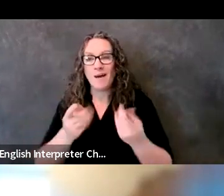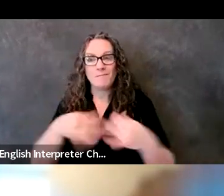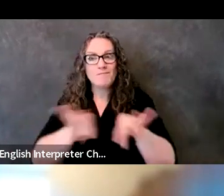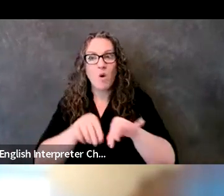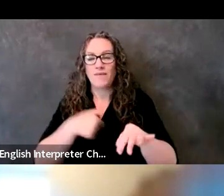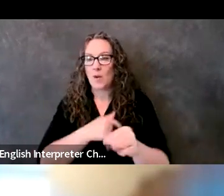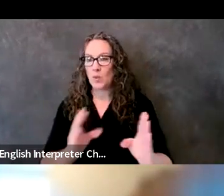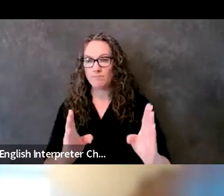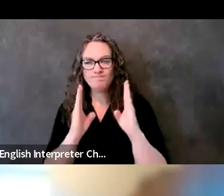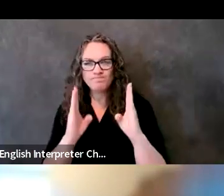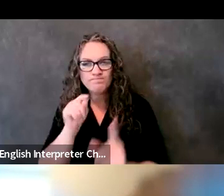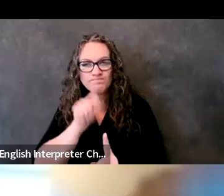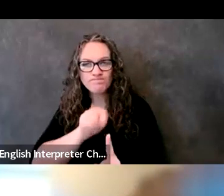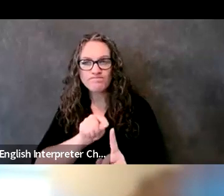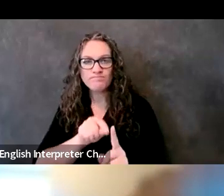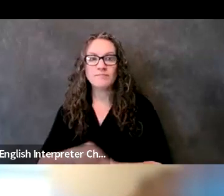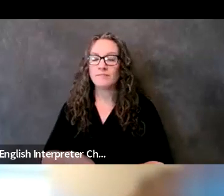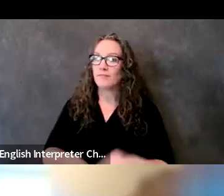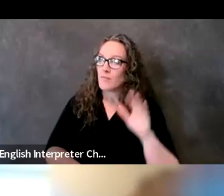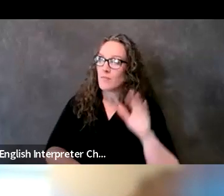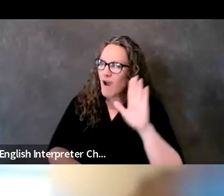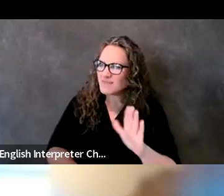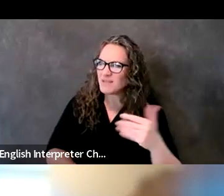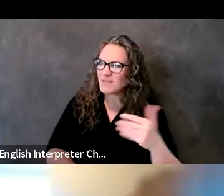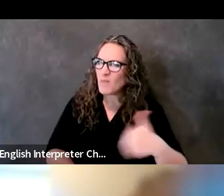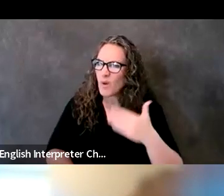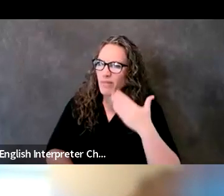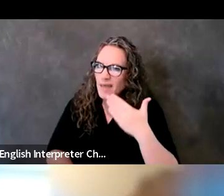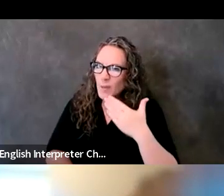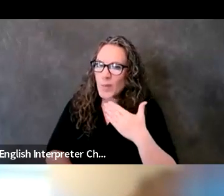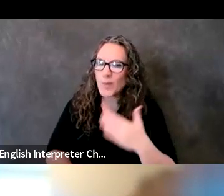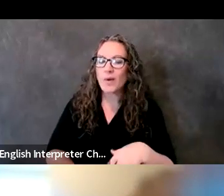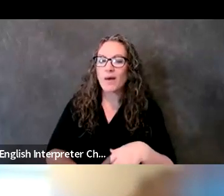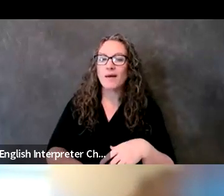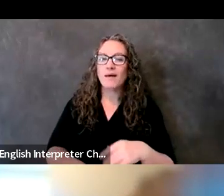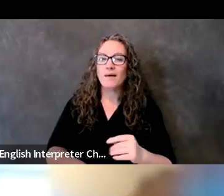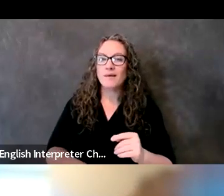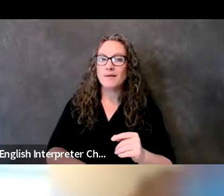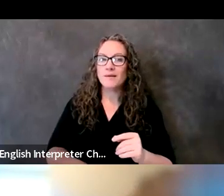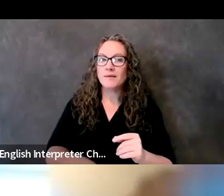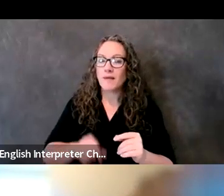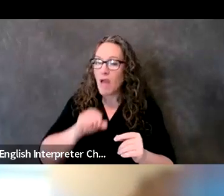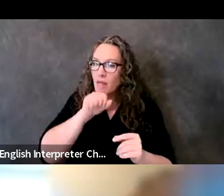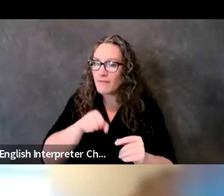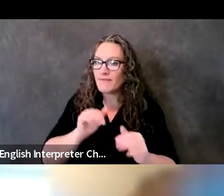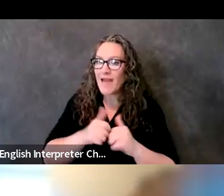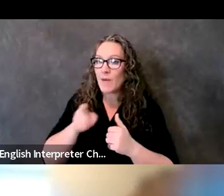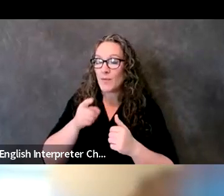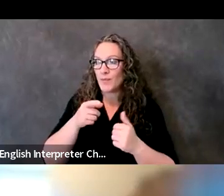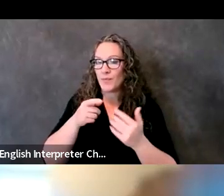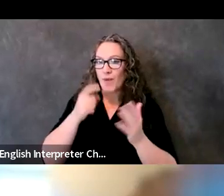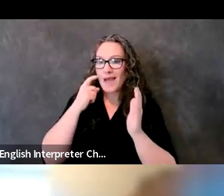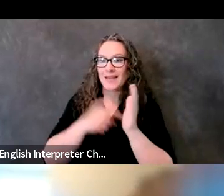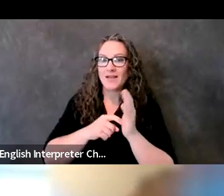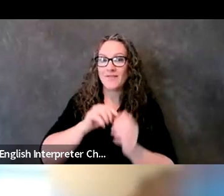Awesome. Thank you. Thank you so much, Denise. I appreciate that. And I love how you identified the seek to understand